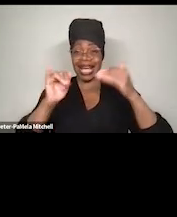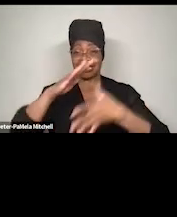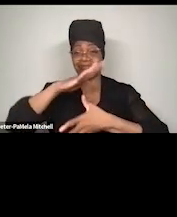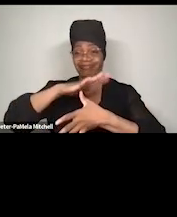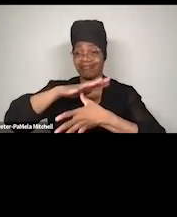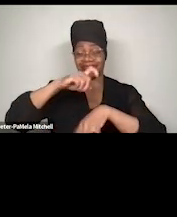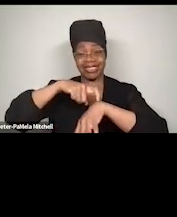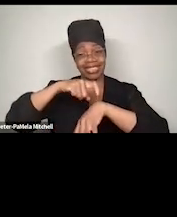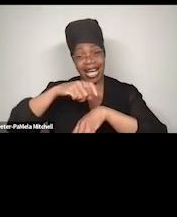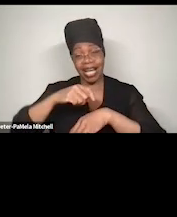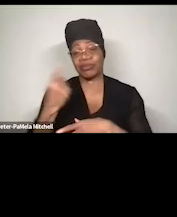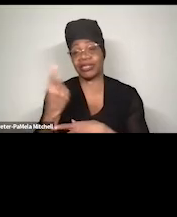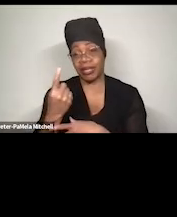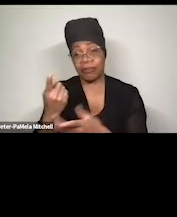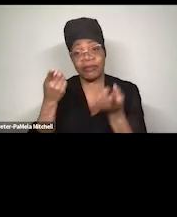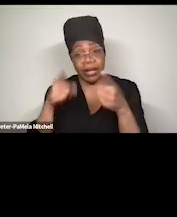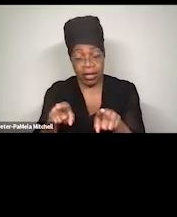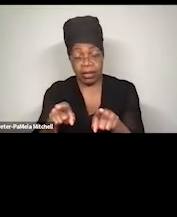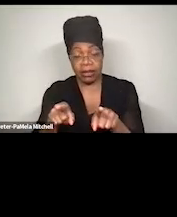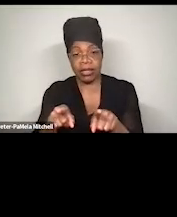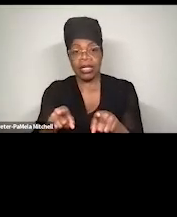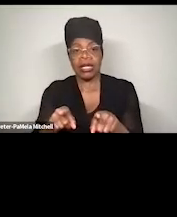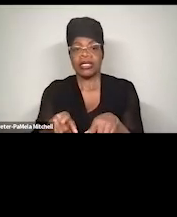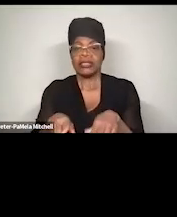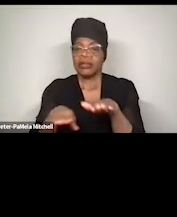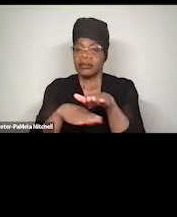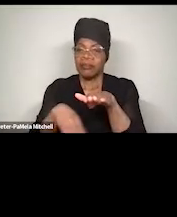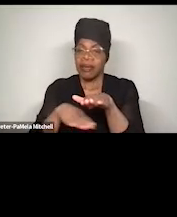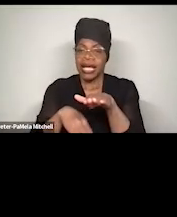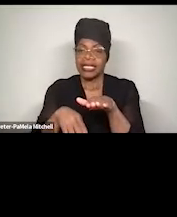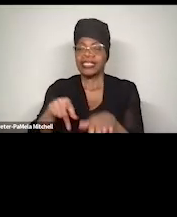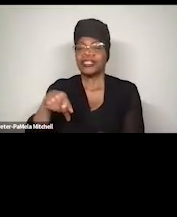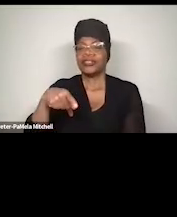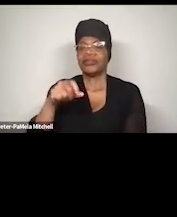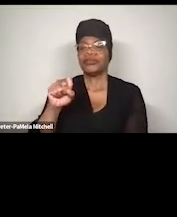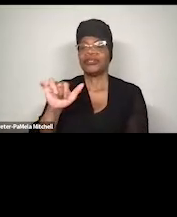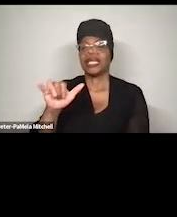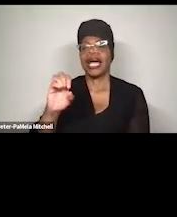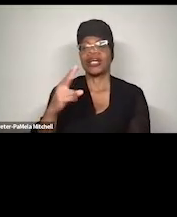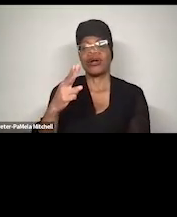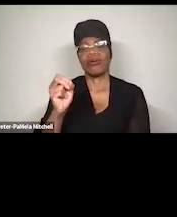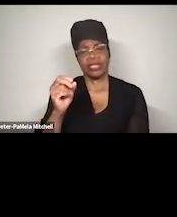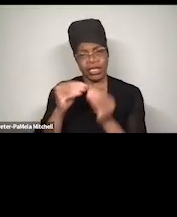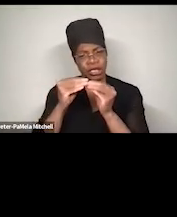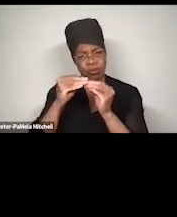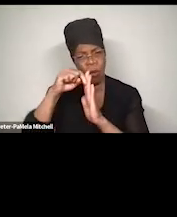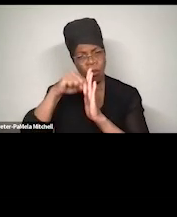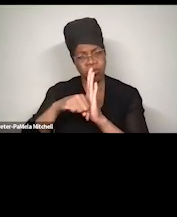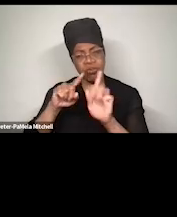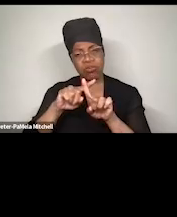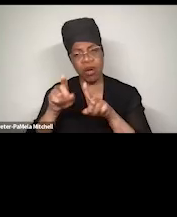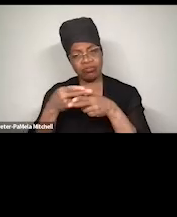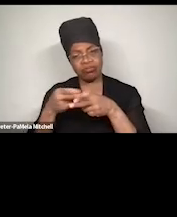this could happen. So just some basics of psychosis, and again, there's a whole lot more to it, but hallucinations, so